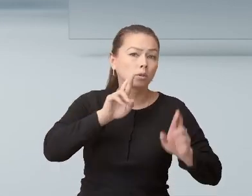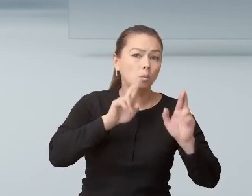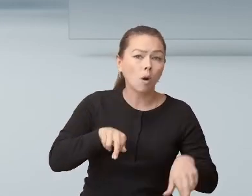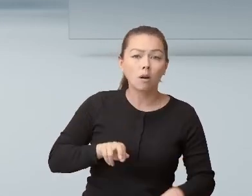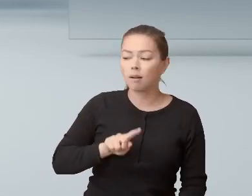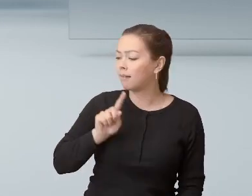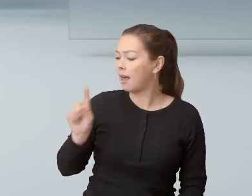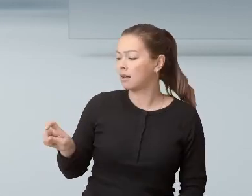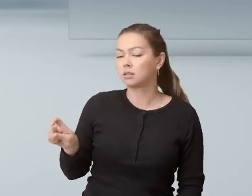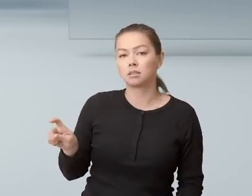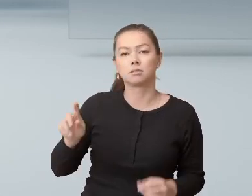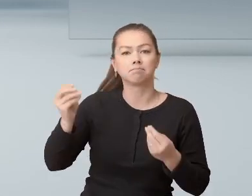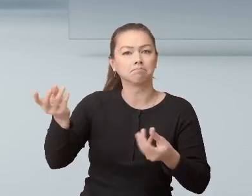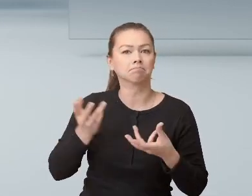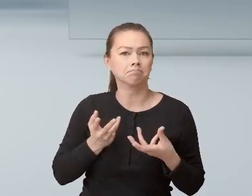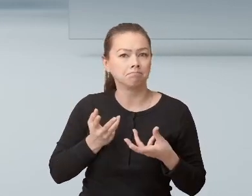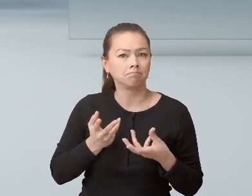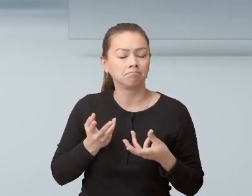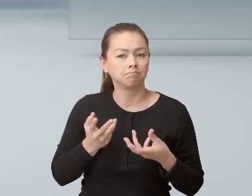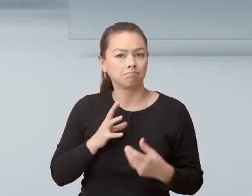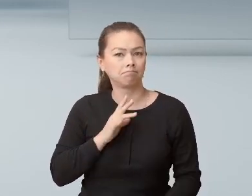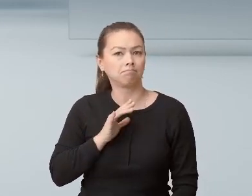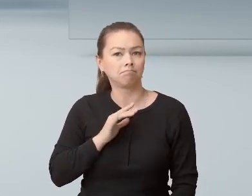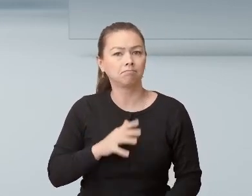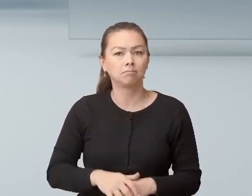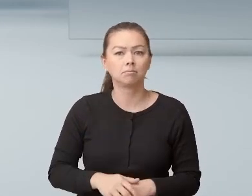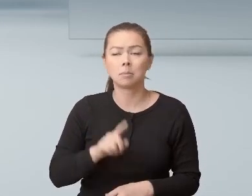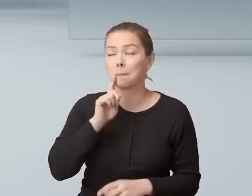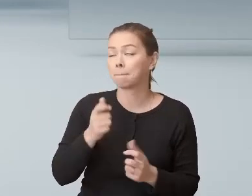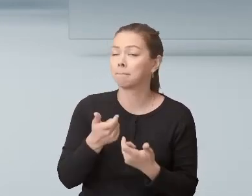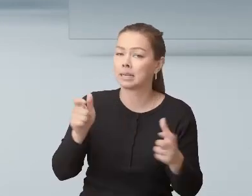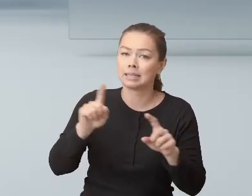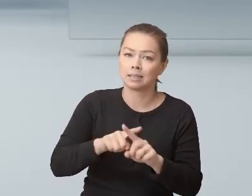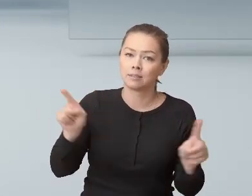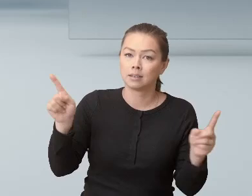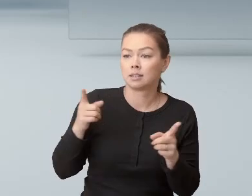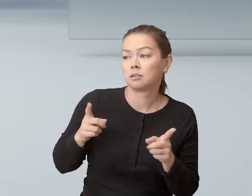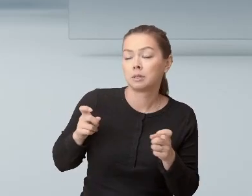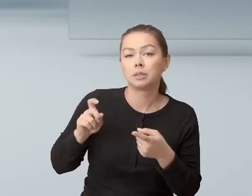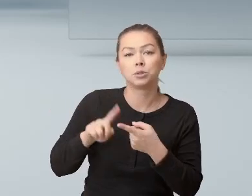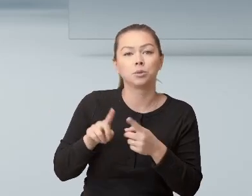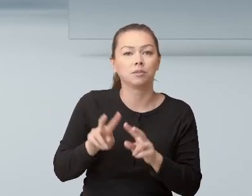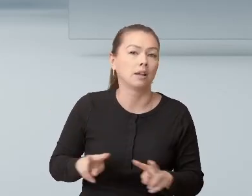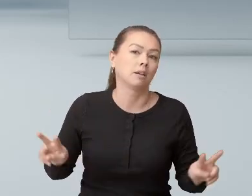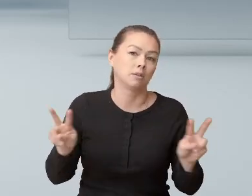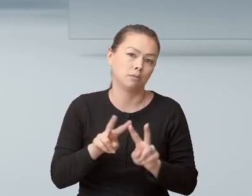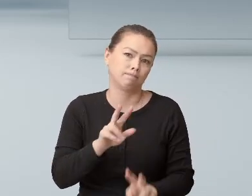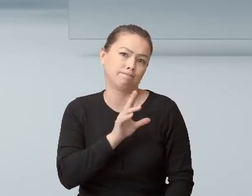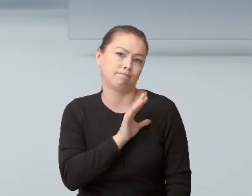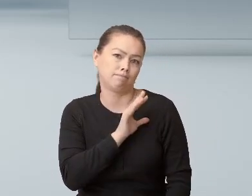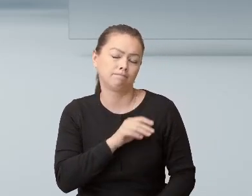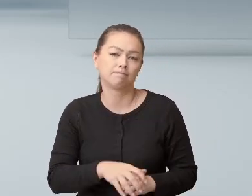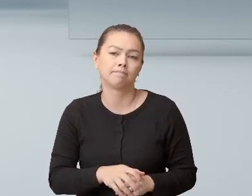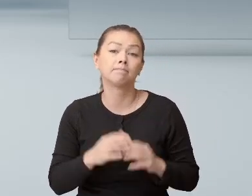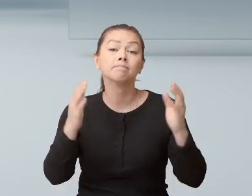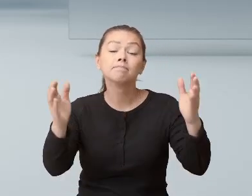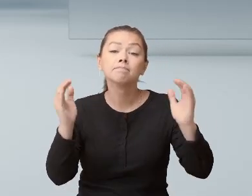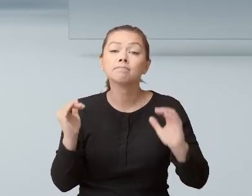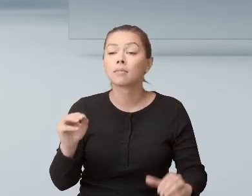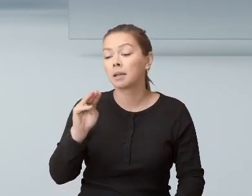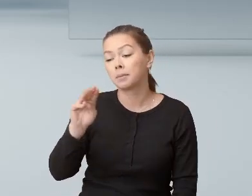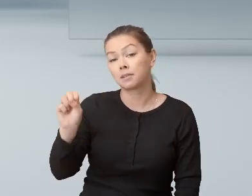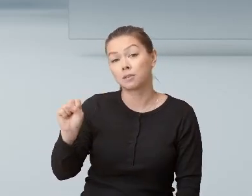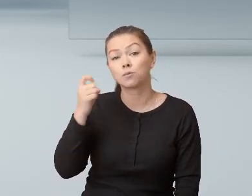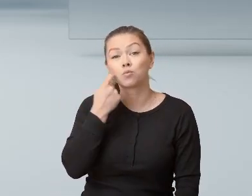difference, and just to speed to value on that kind of a thing. So let's talk about this. So Microsoft is just releasing